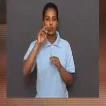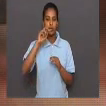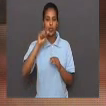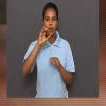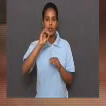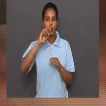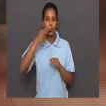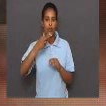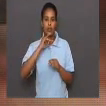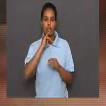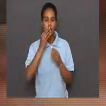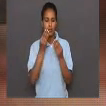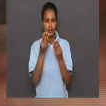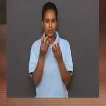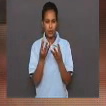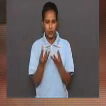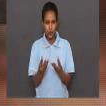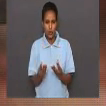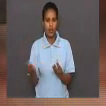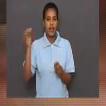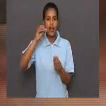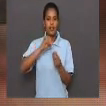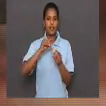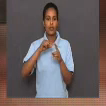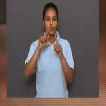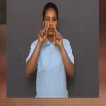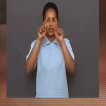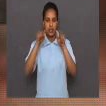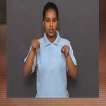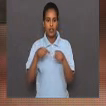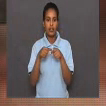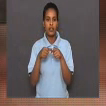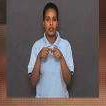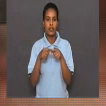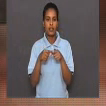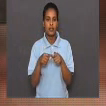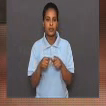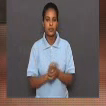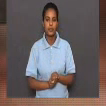hydroxide is slowly added to the flask from a burette.